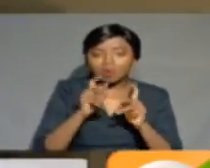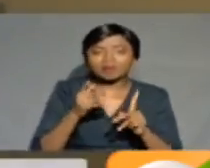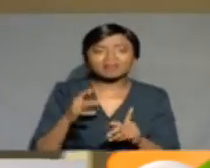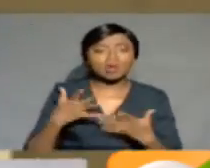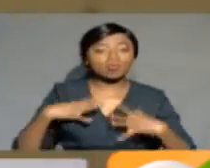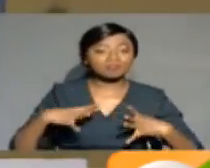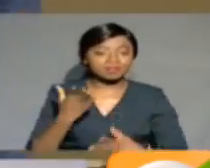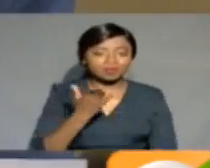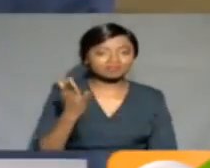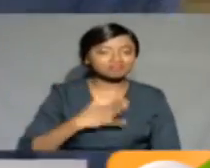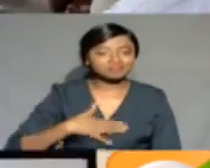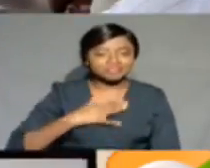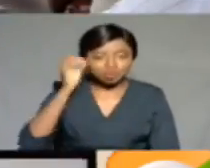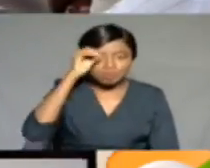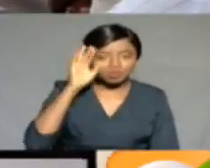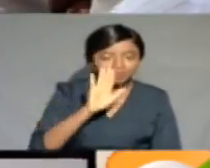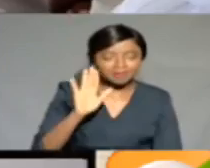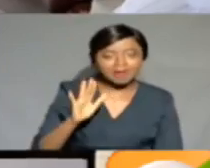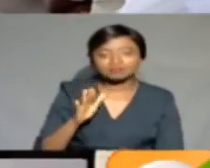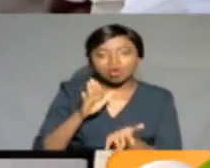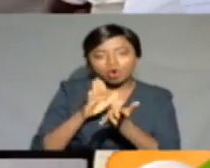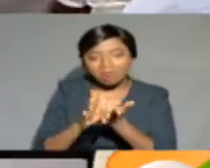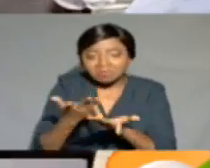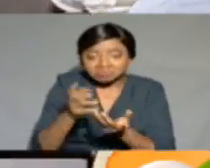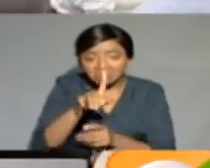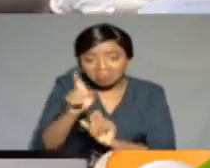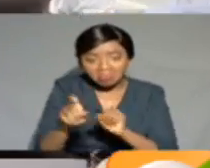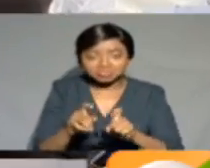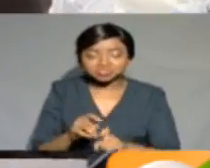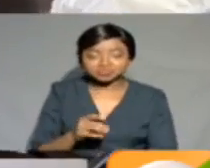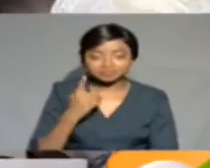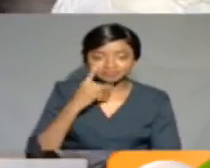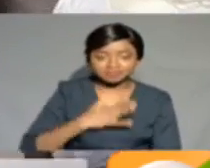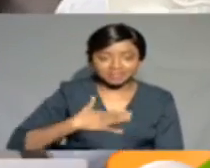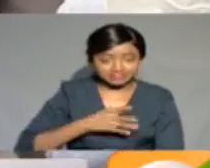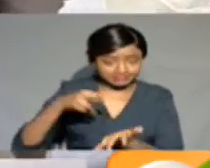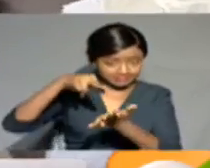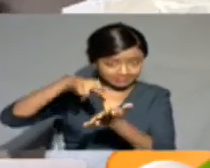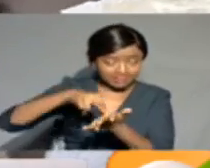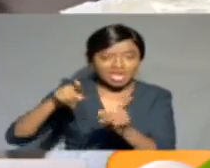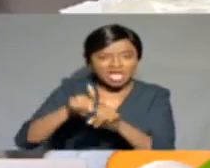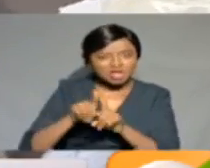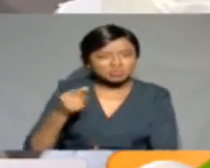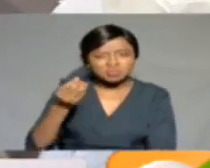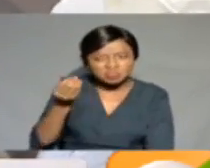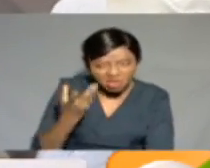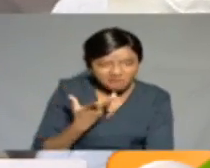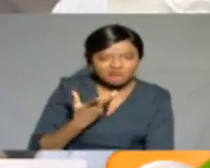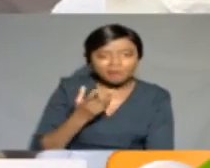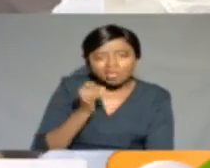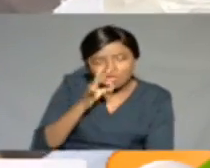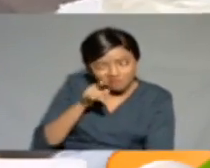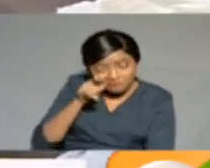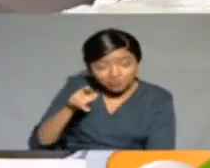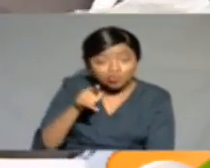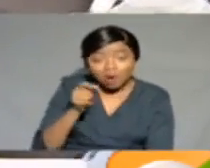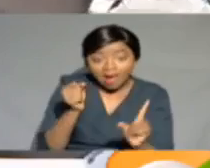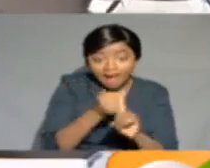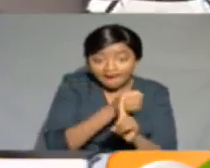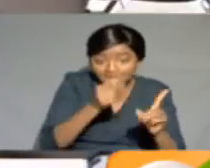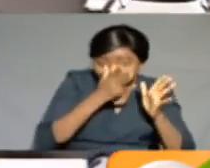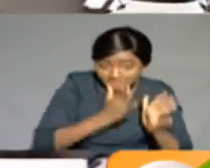audience here. Start with your name, sir, and with your comment and a question, and kindly stand, and also tell us whether you yourself was a